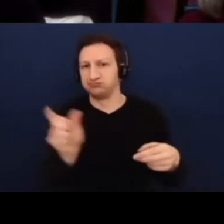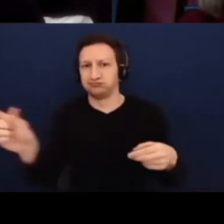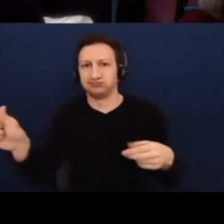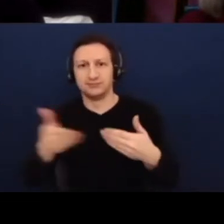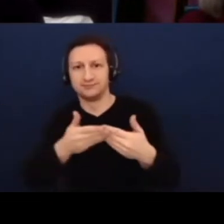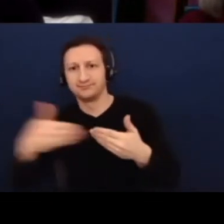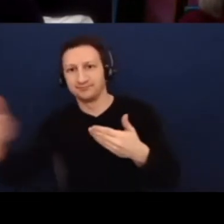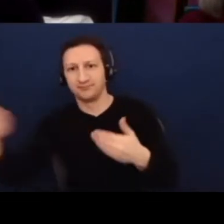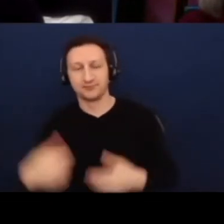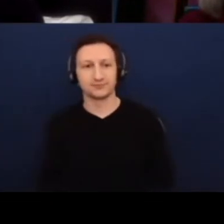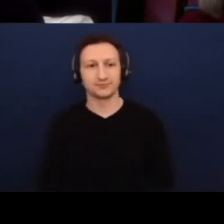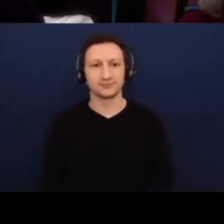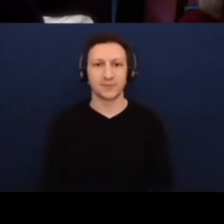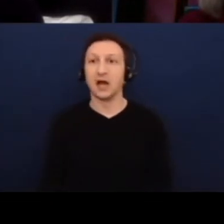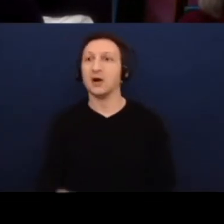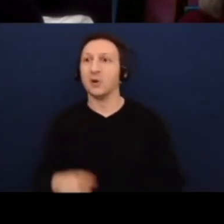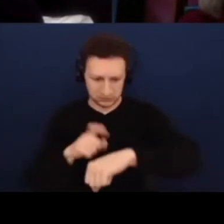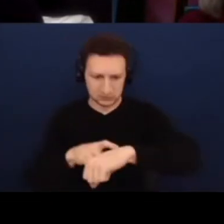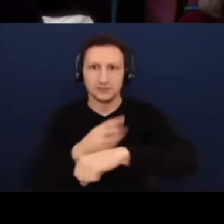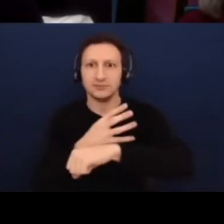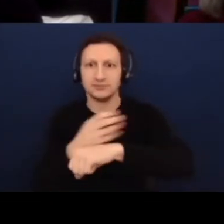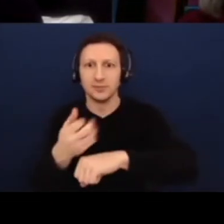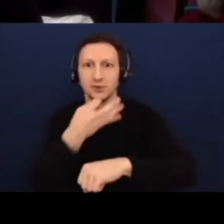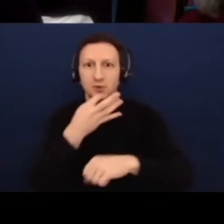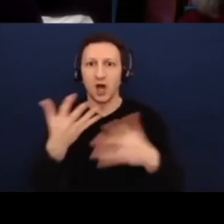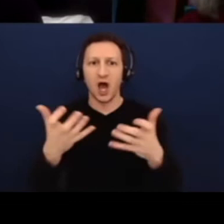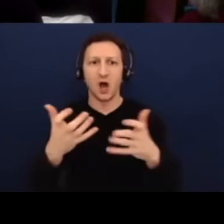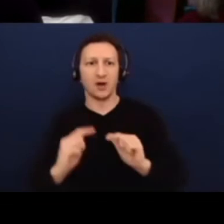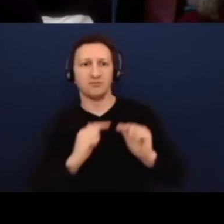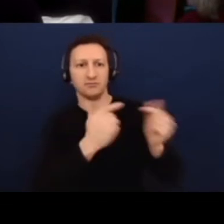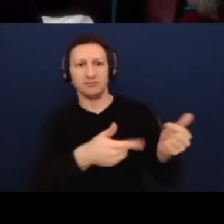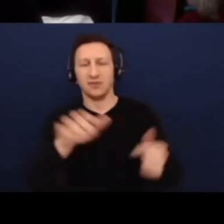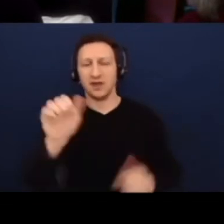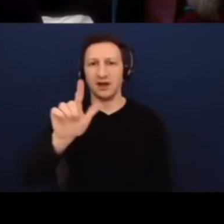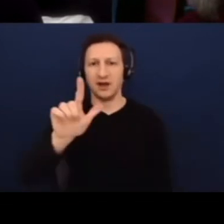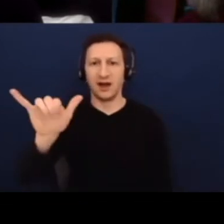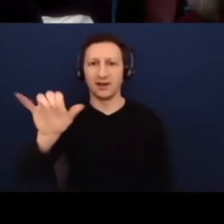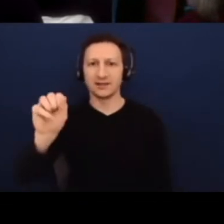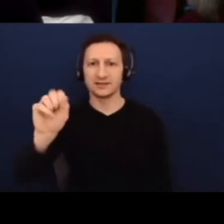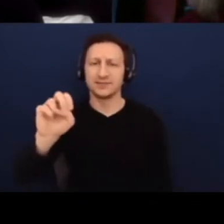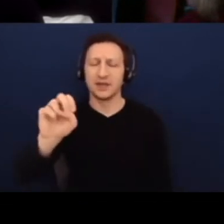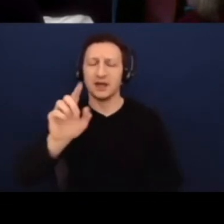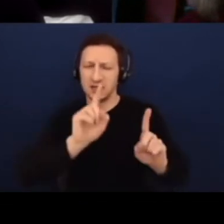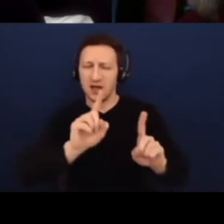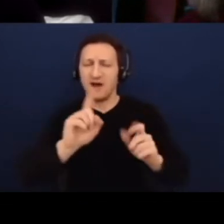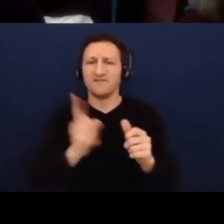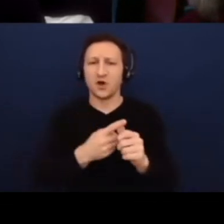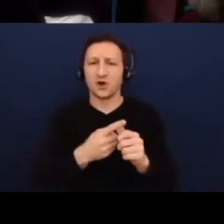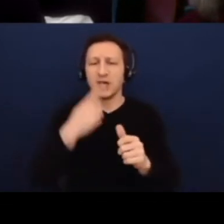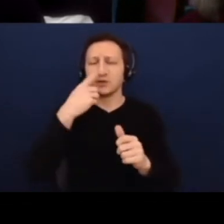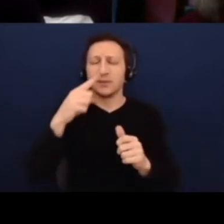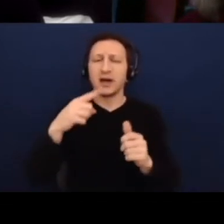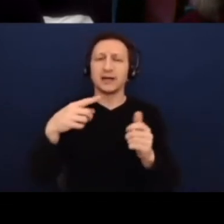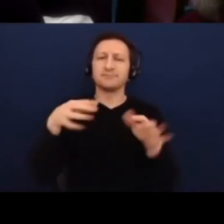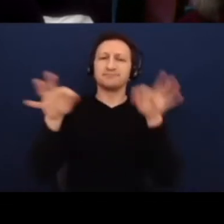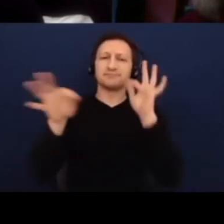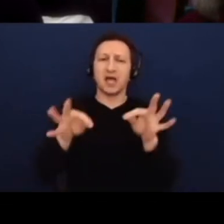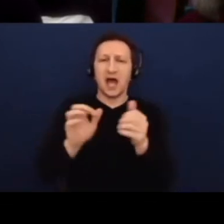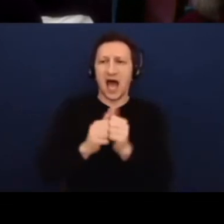time here. I'm looking at the clock. Can you speak briefly on casting choices?